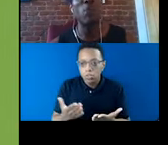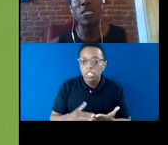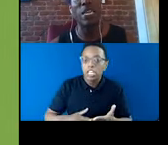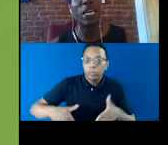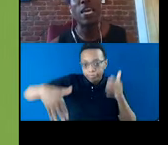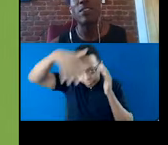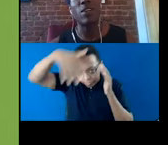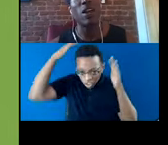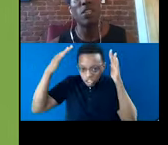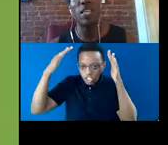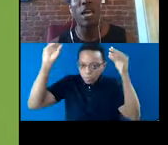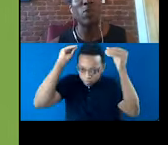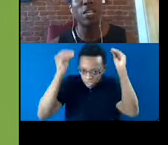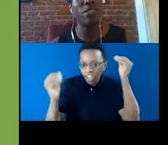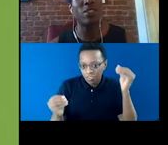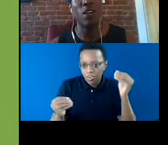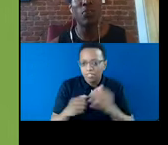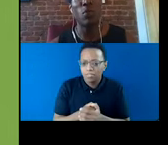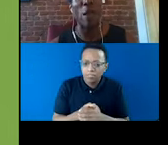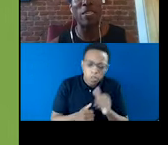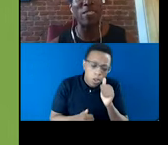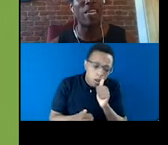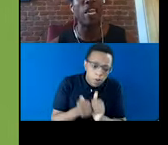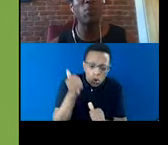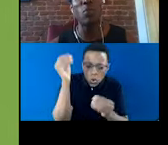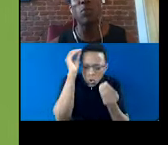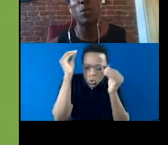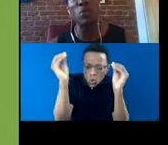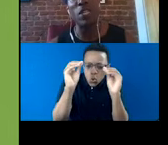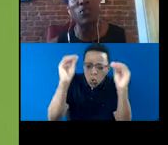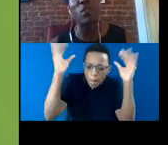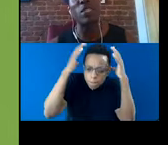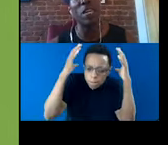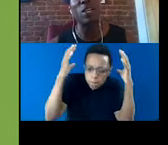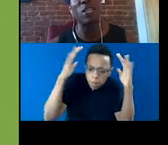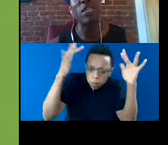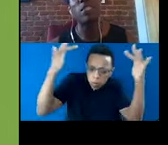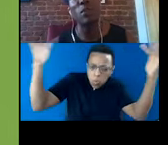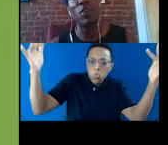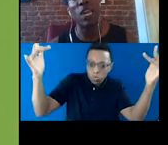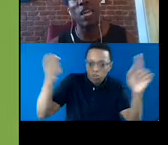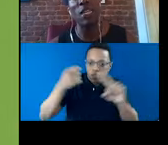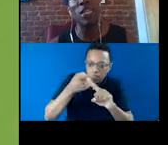most amazing headscarf and elaborate headscarf wrappings came from the Caribbean from this era.